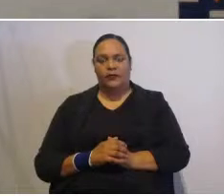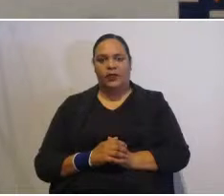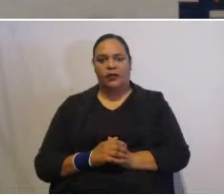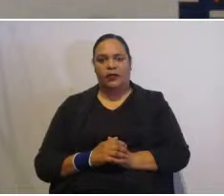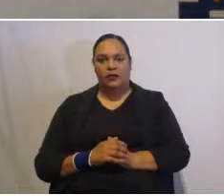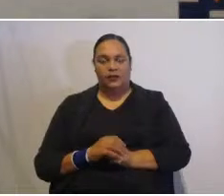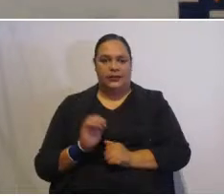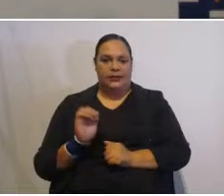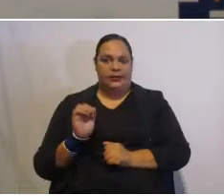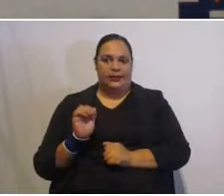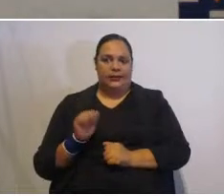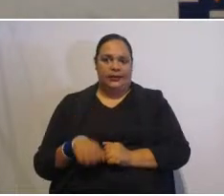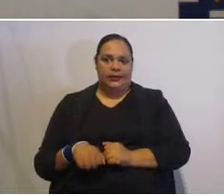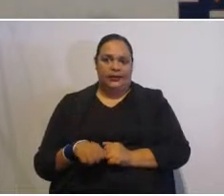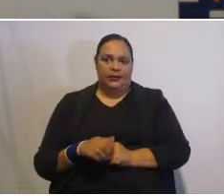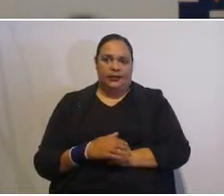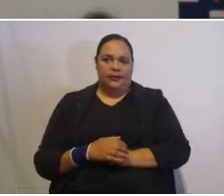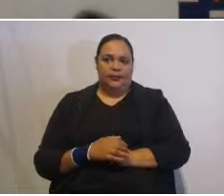Yeah.